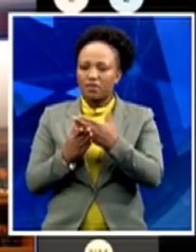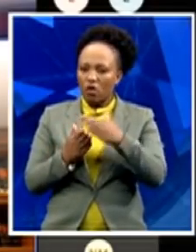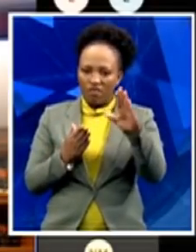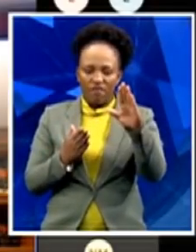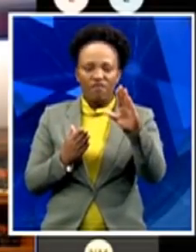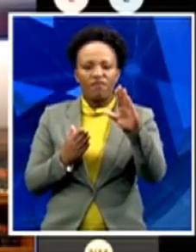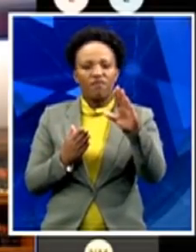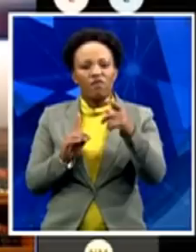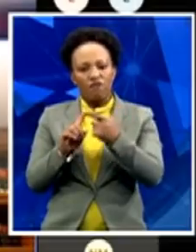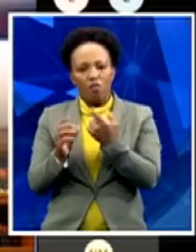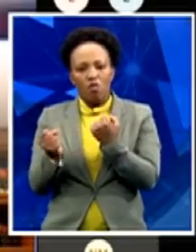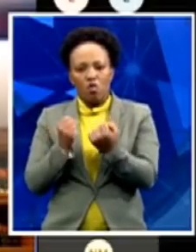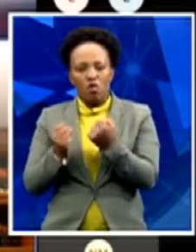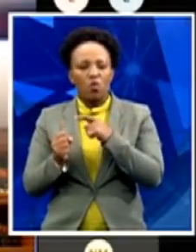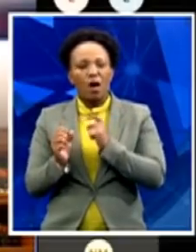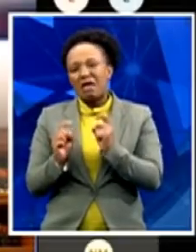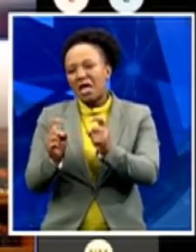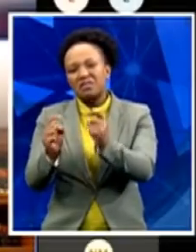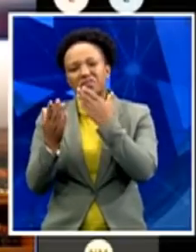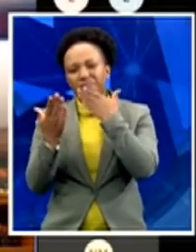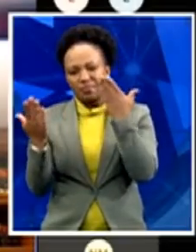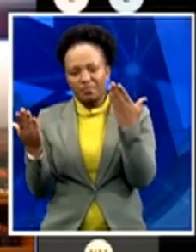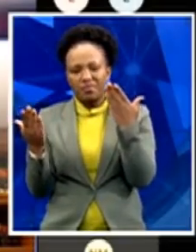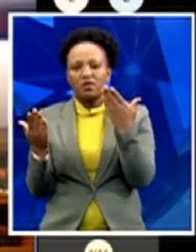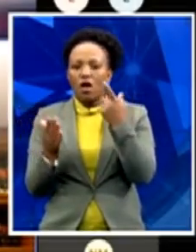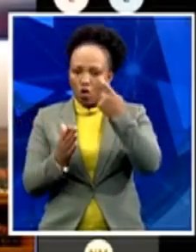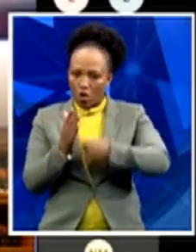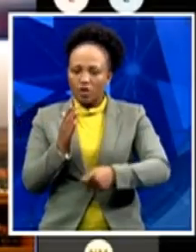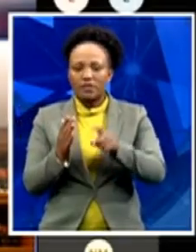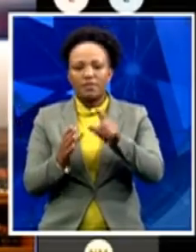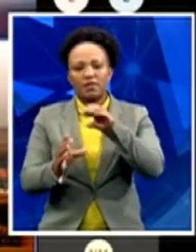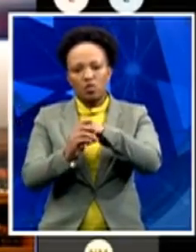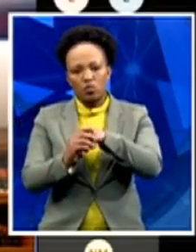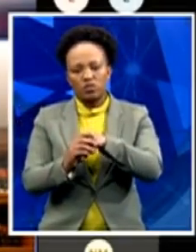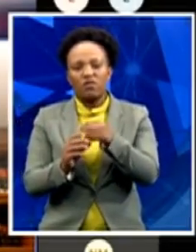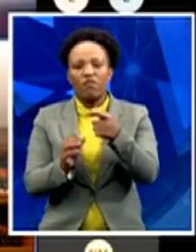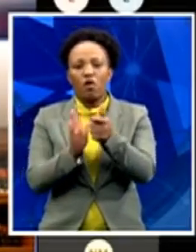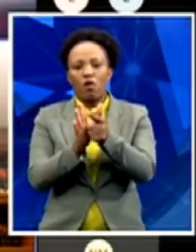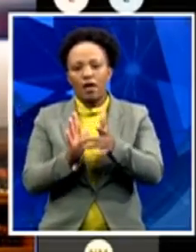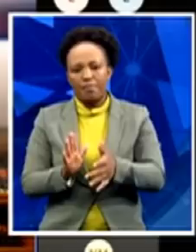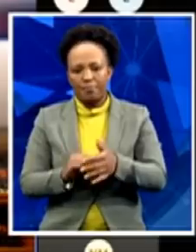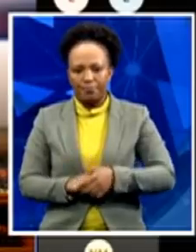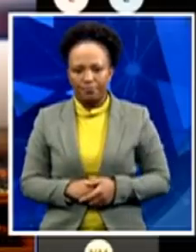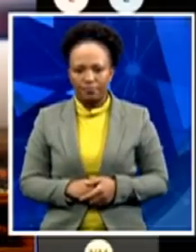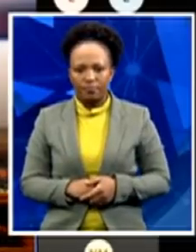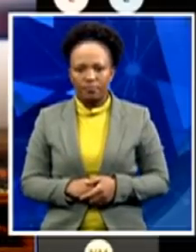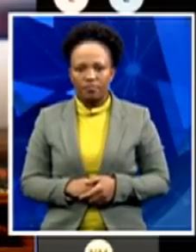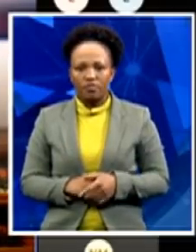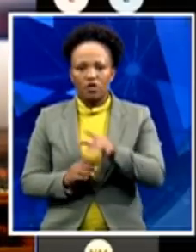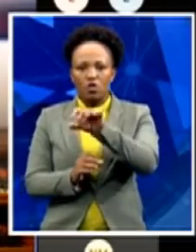urgency, with cost, including the cost of senior counsel. That concludes the judgment on the intervention